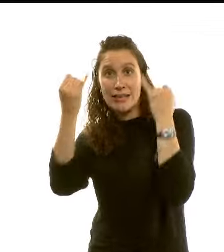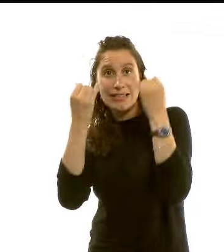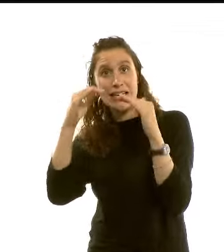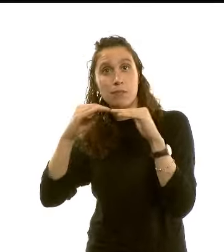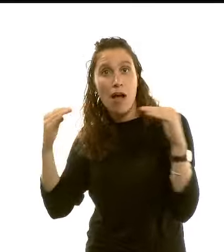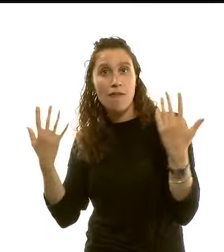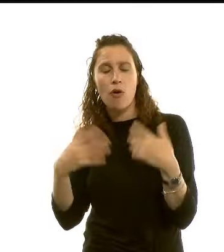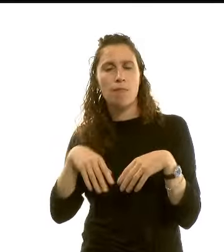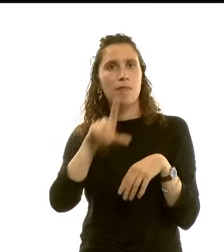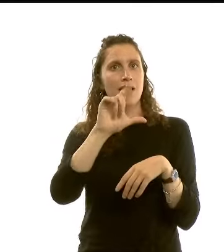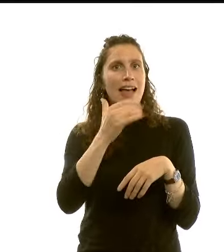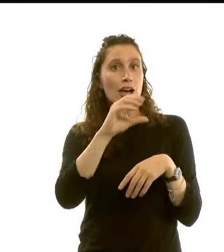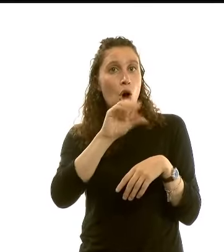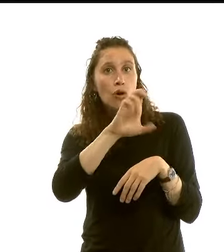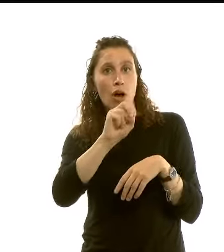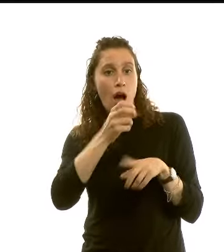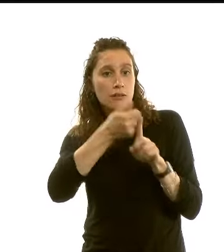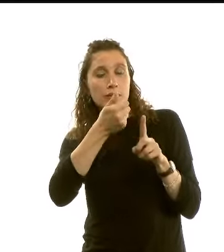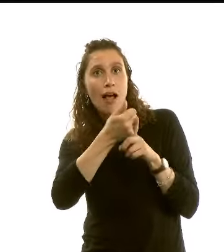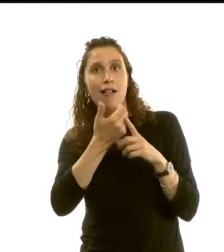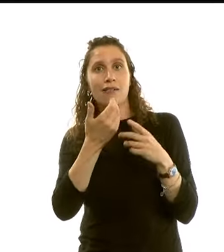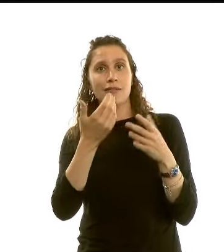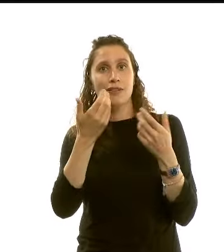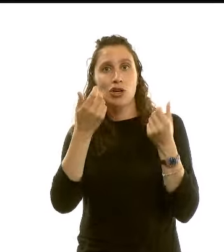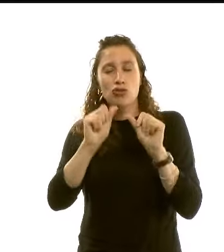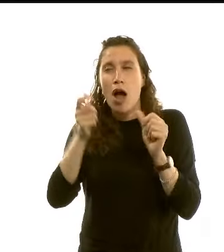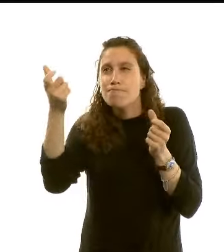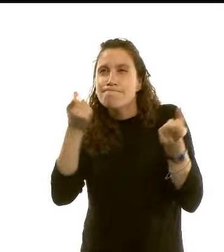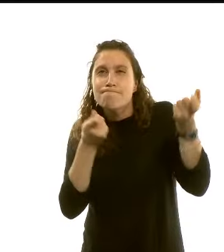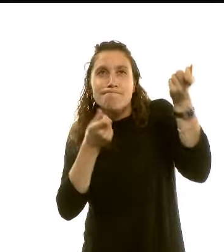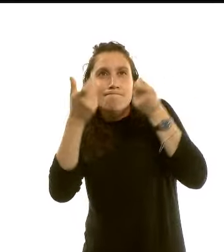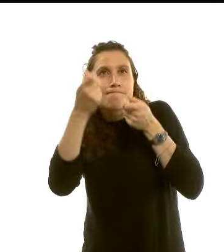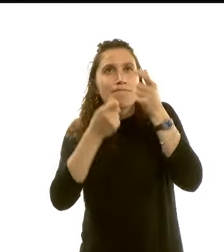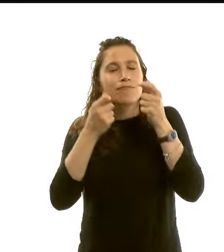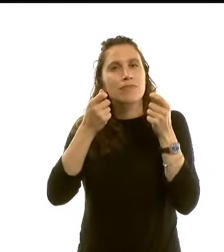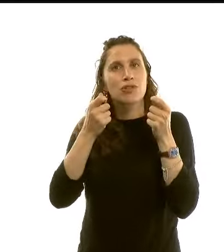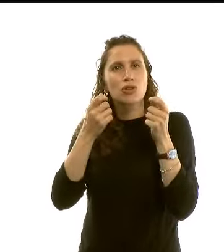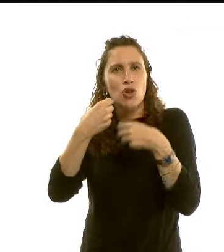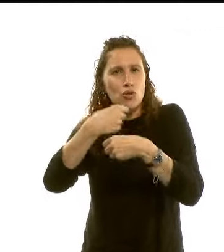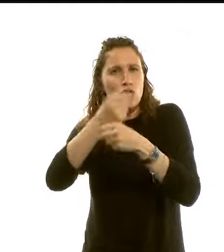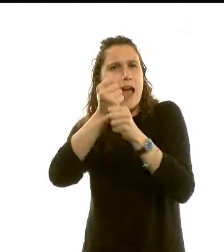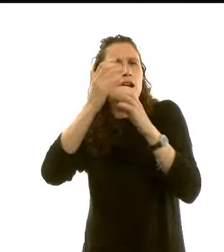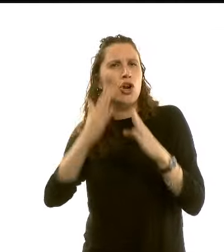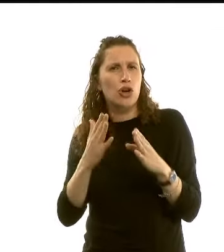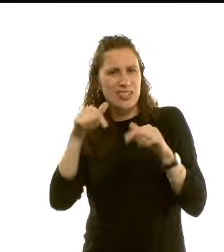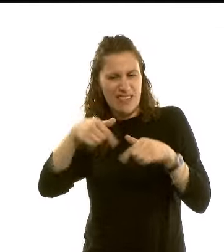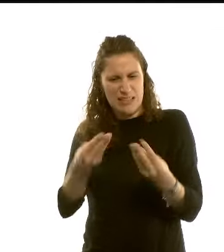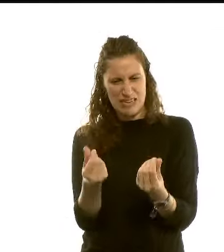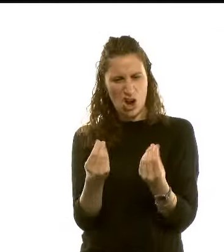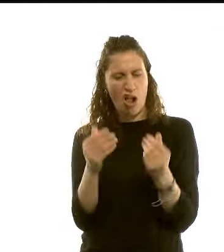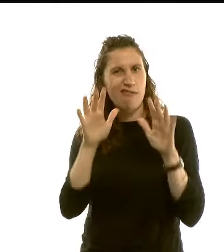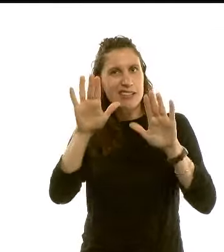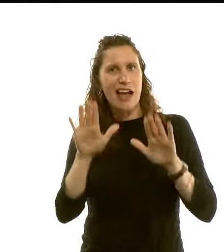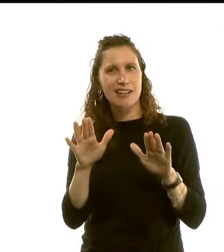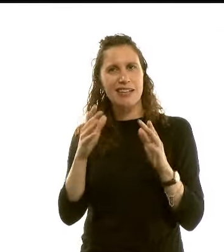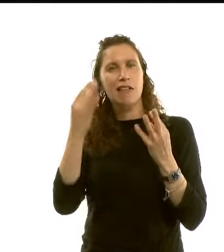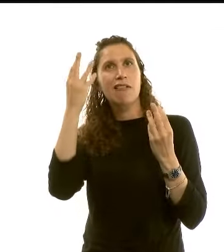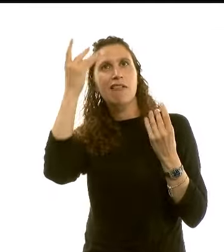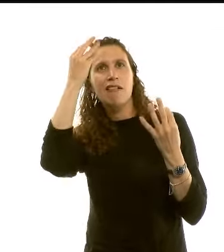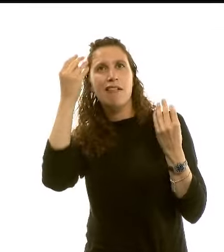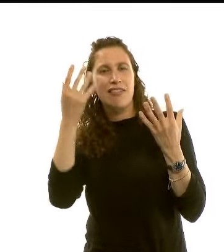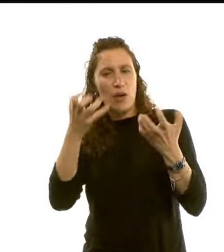it's LEGOCon itself, and trying to draw from what the creators of this fantastic material have decided